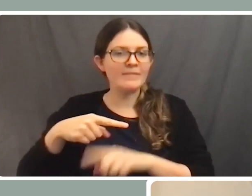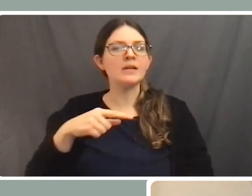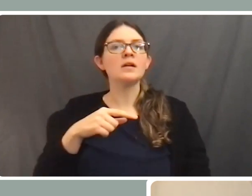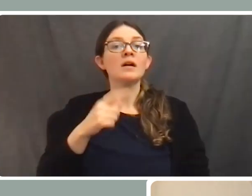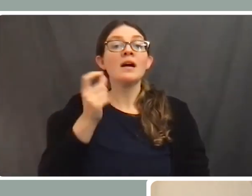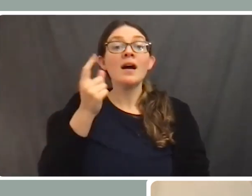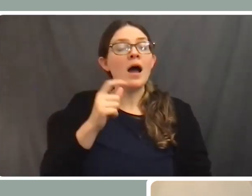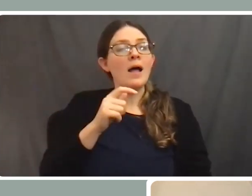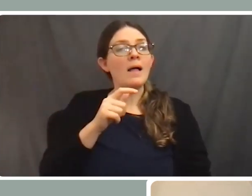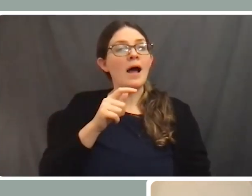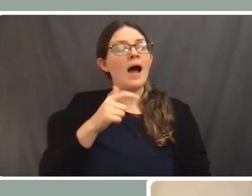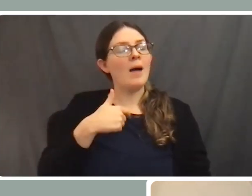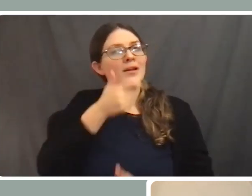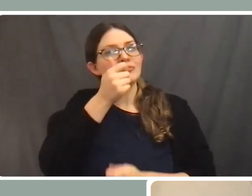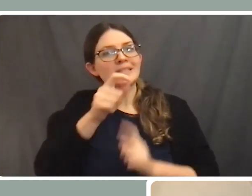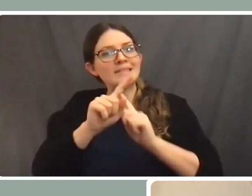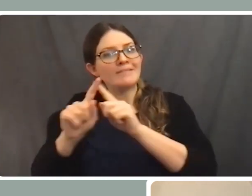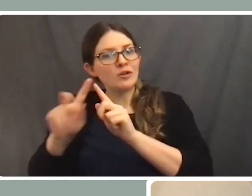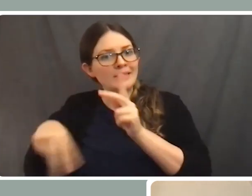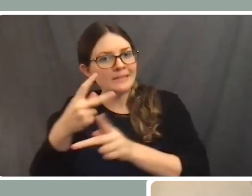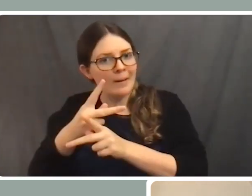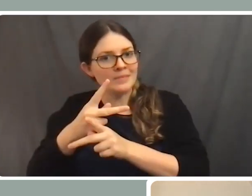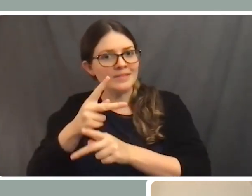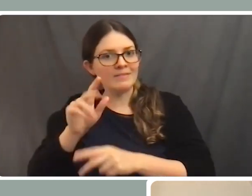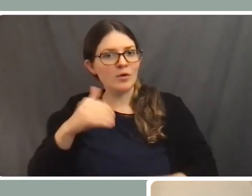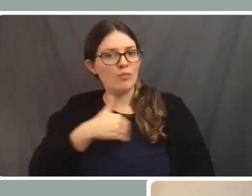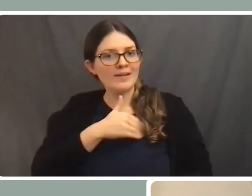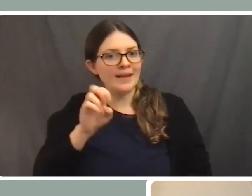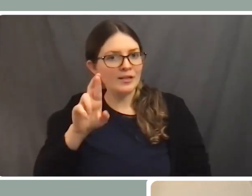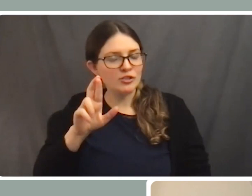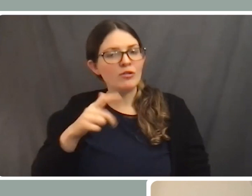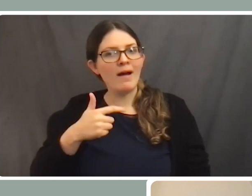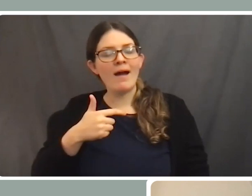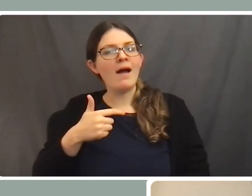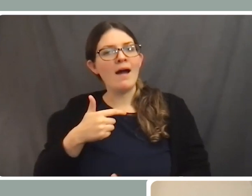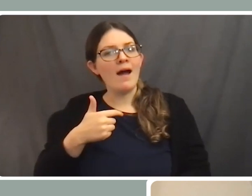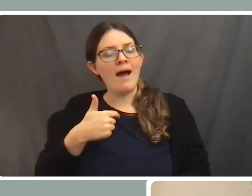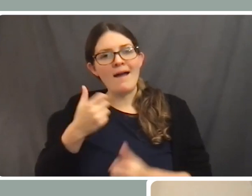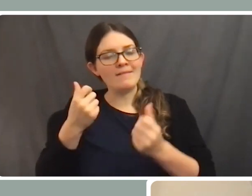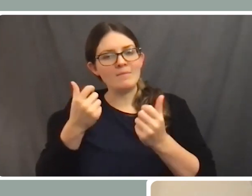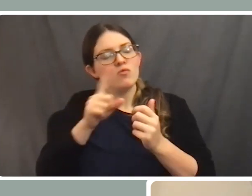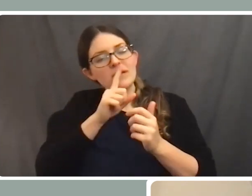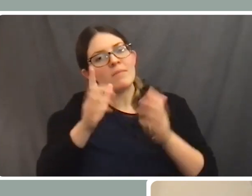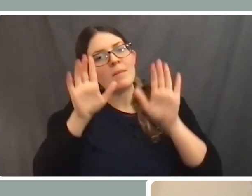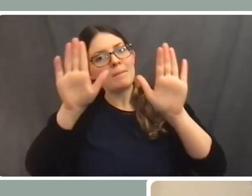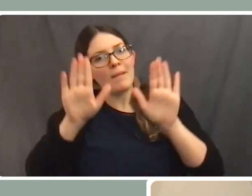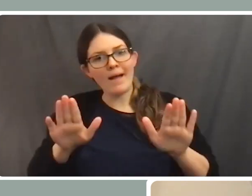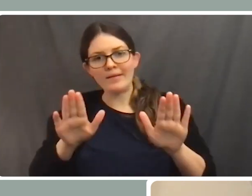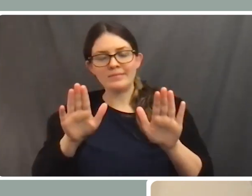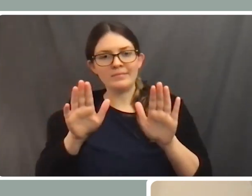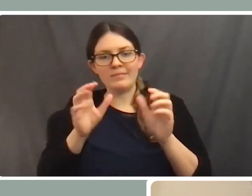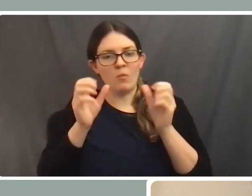in. And, so I have a bias here, but we have so much hope and achieve just excellent outcomes with our